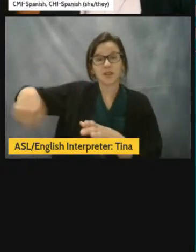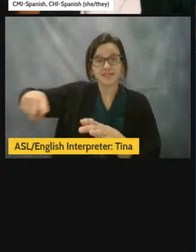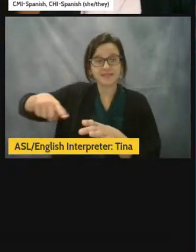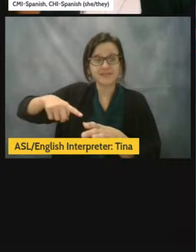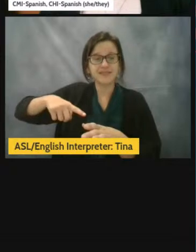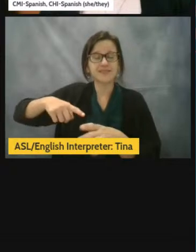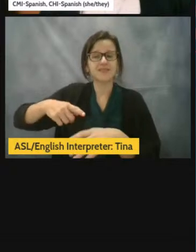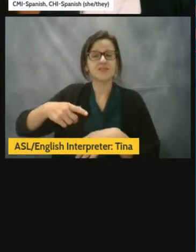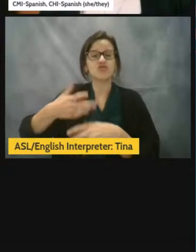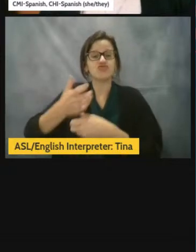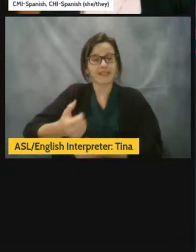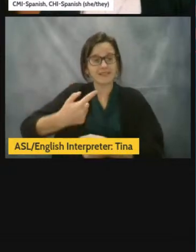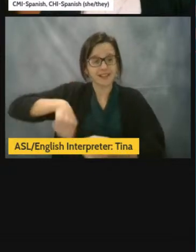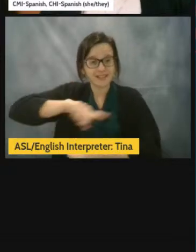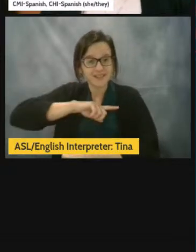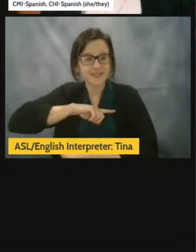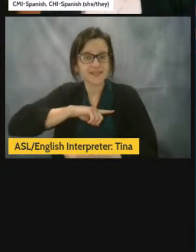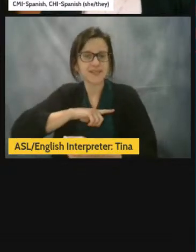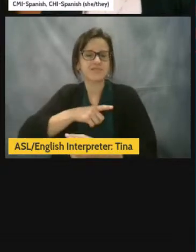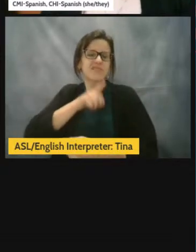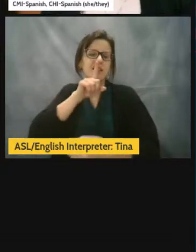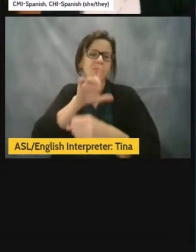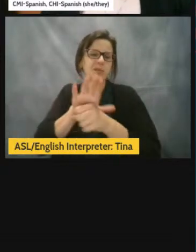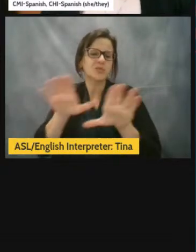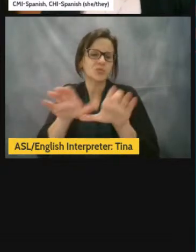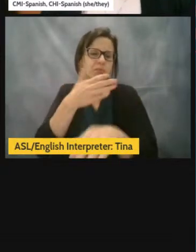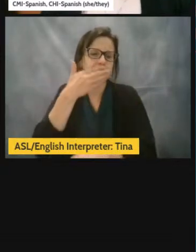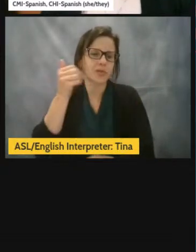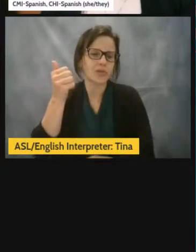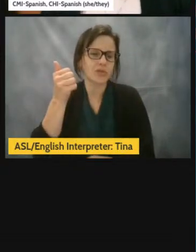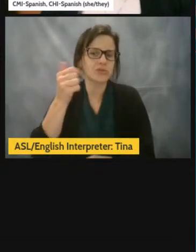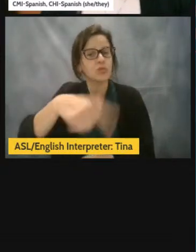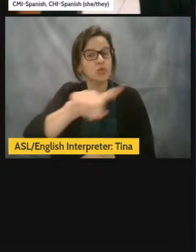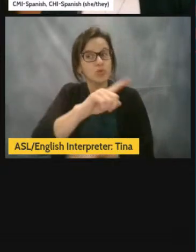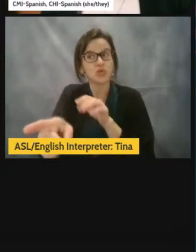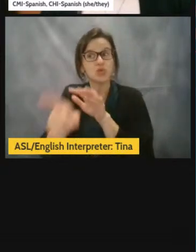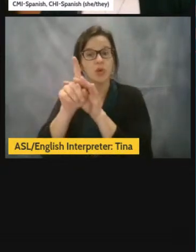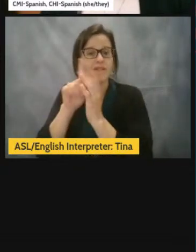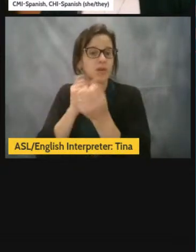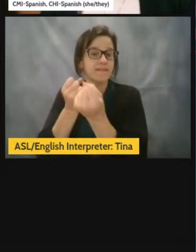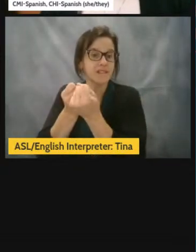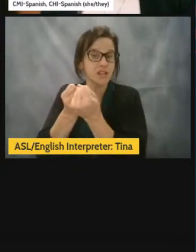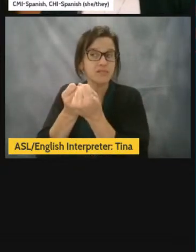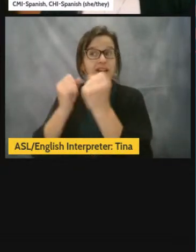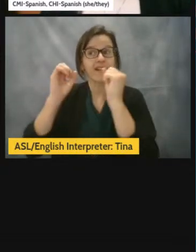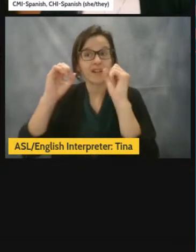So show up to advocate, educate where you can, and listen to us.